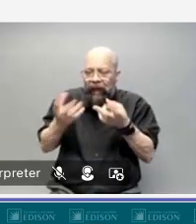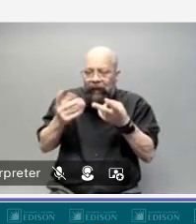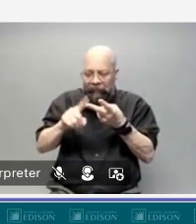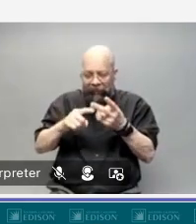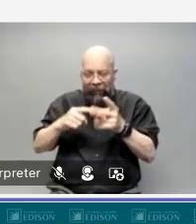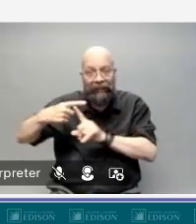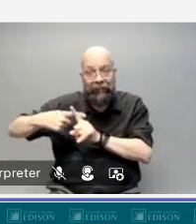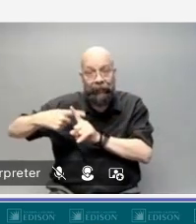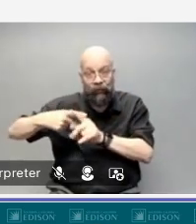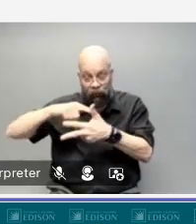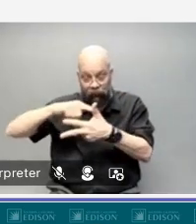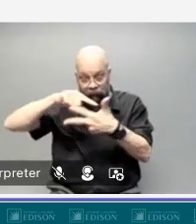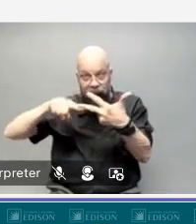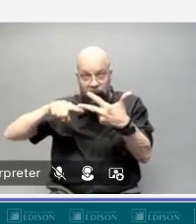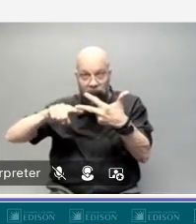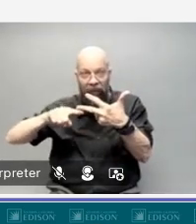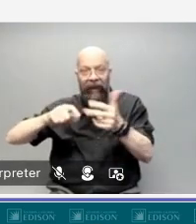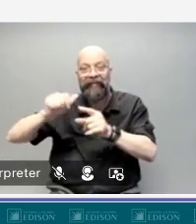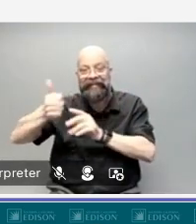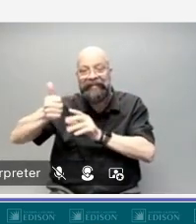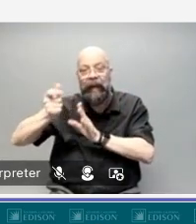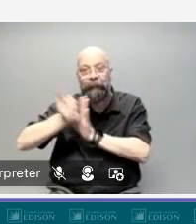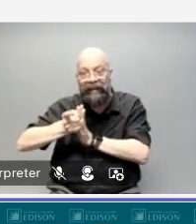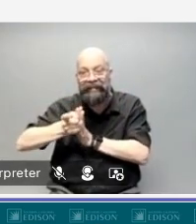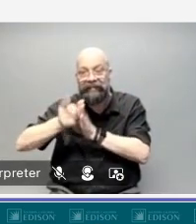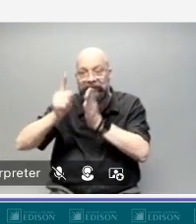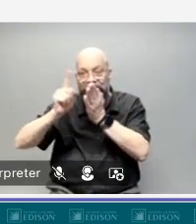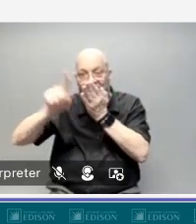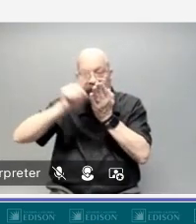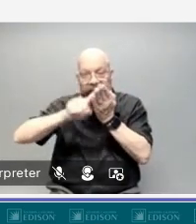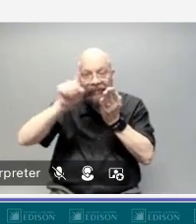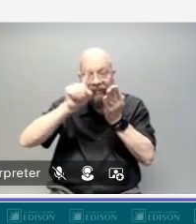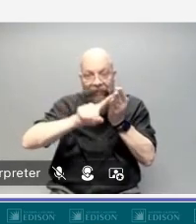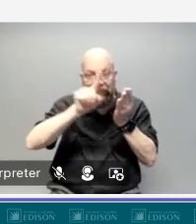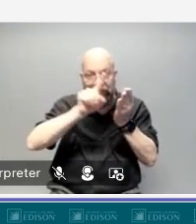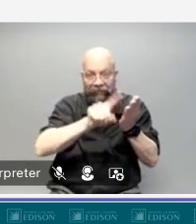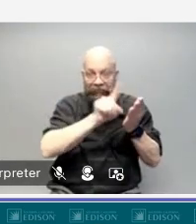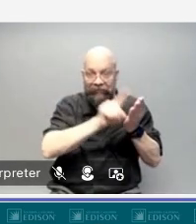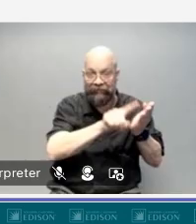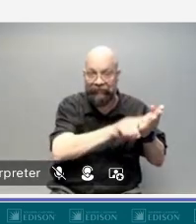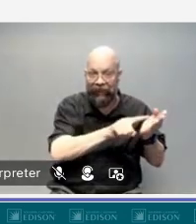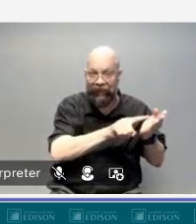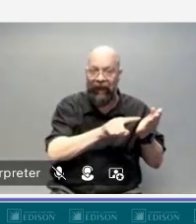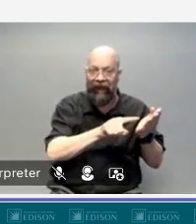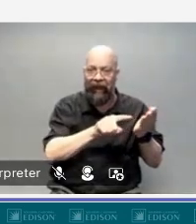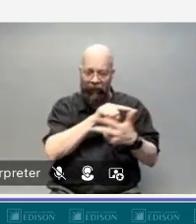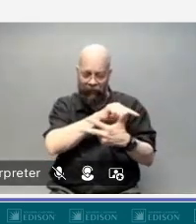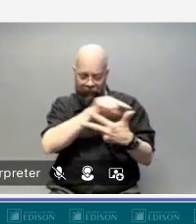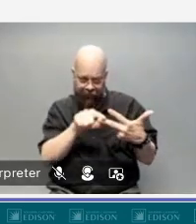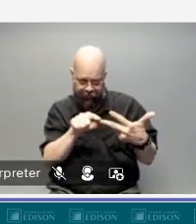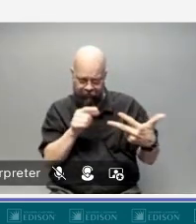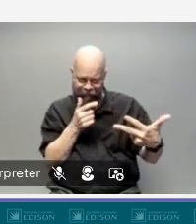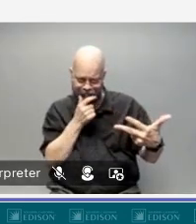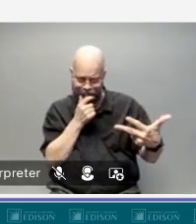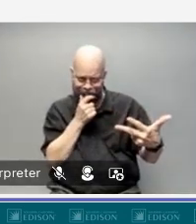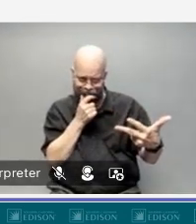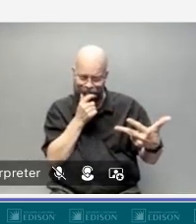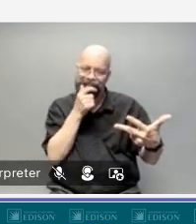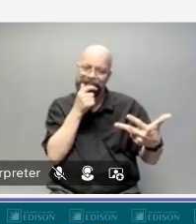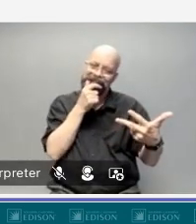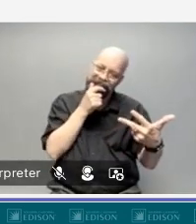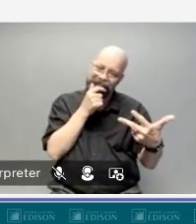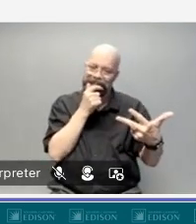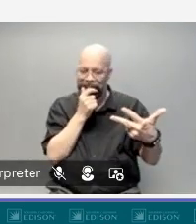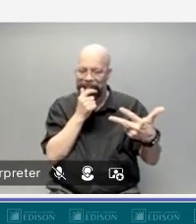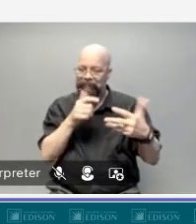And we're using these weather stations to make those de-energization decisions. So to turn the power off, we're going